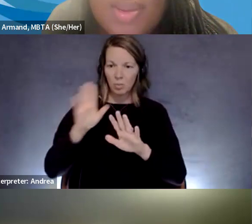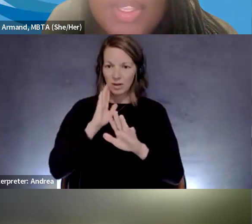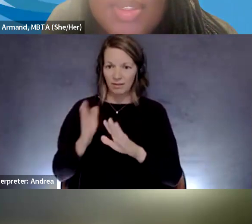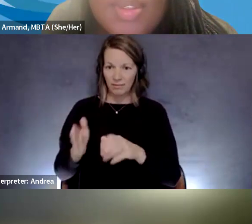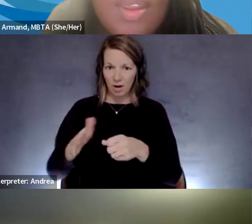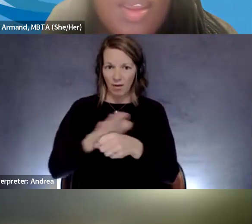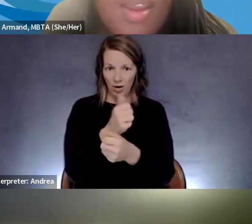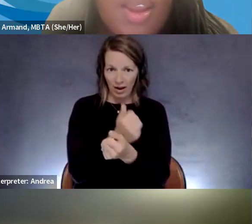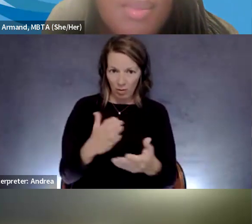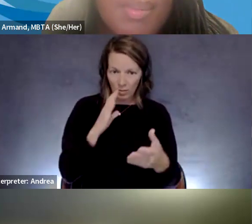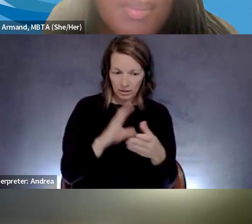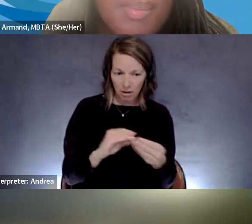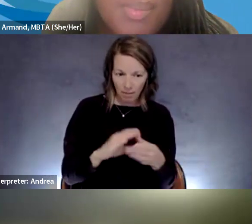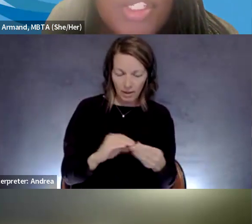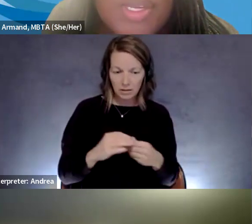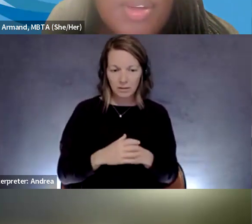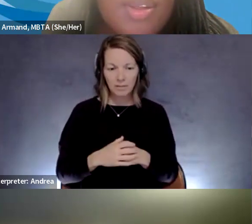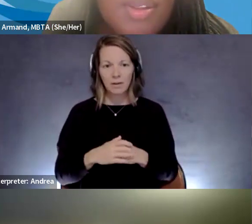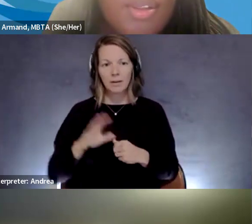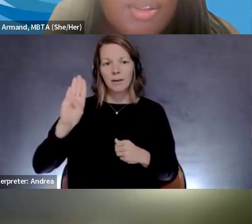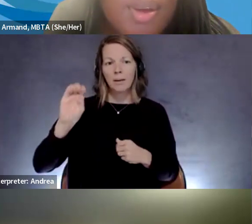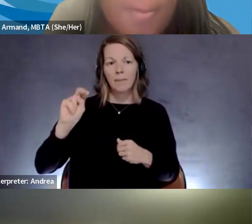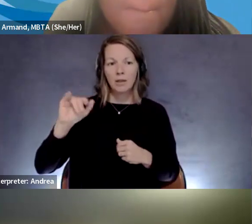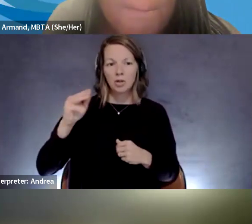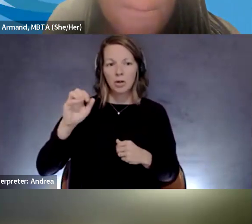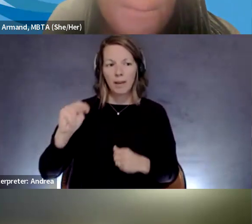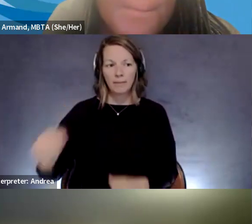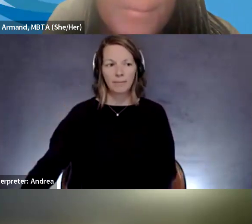everyone's comments. Benjamin?